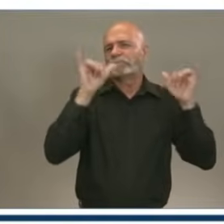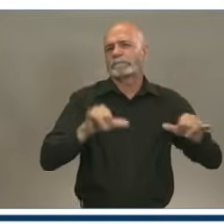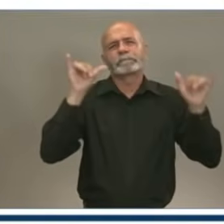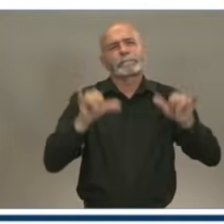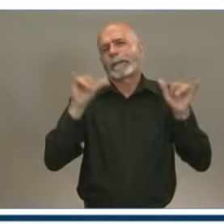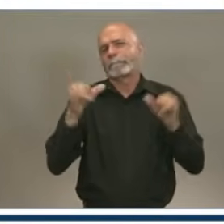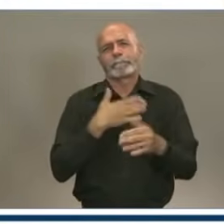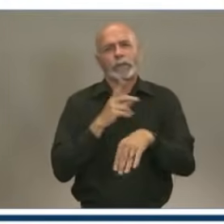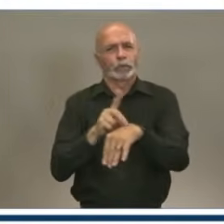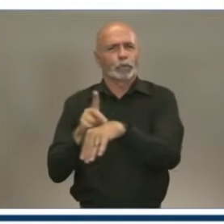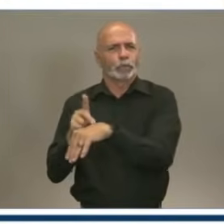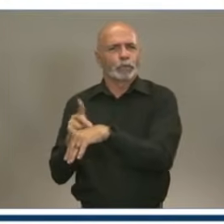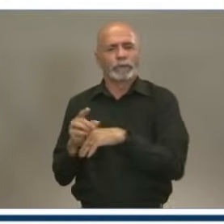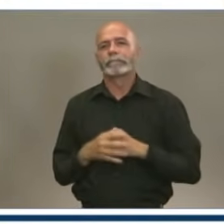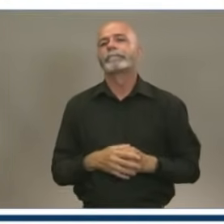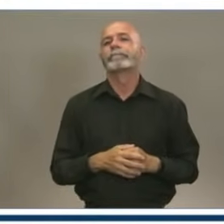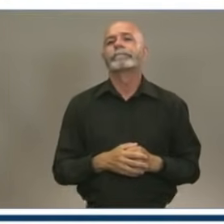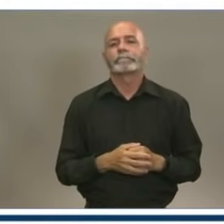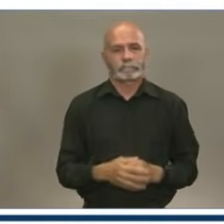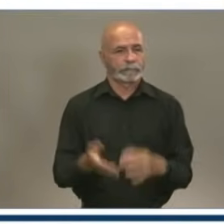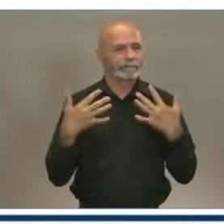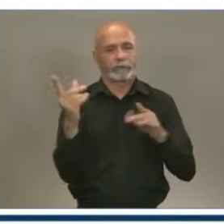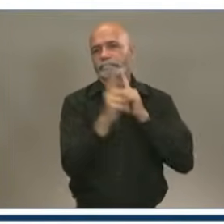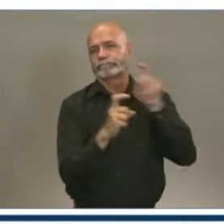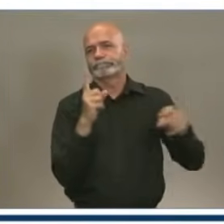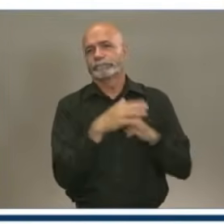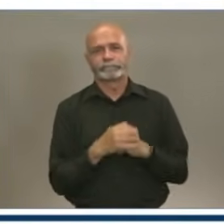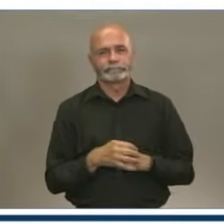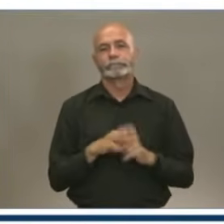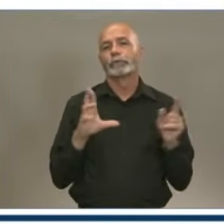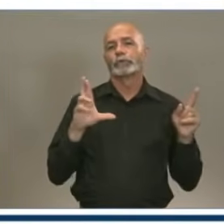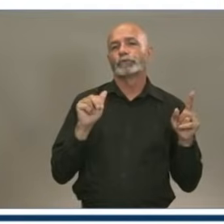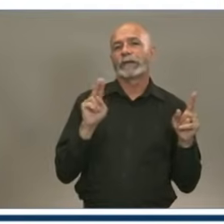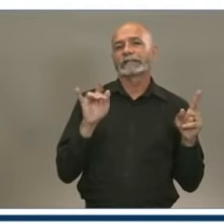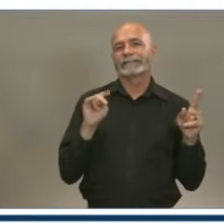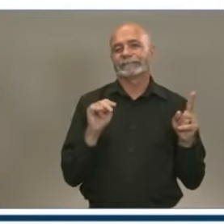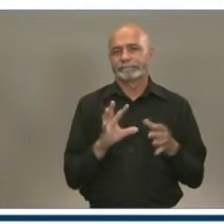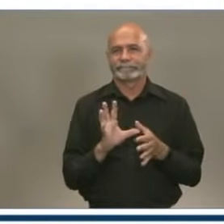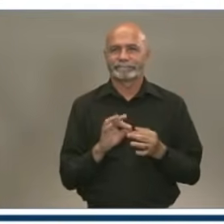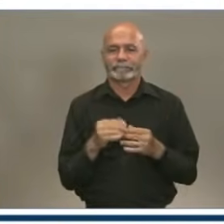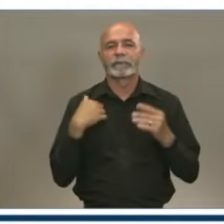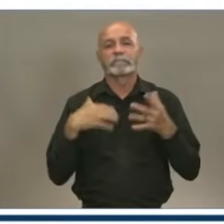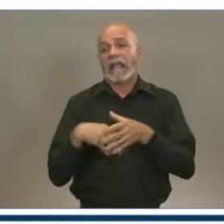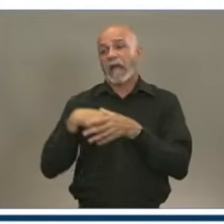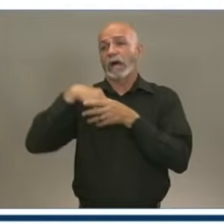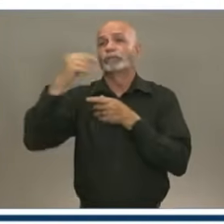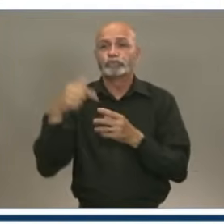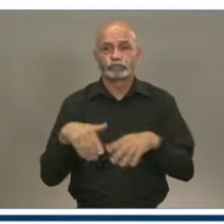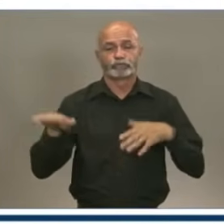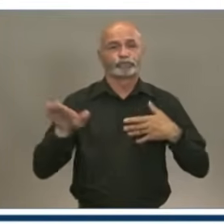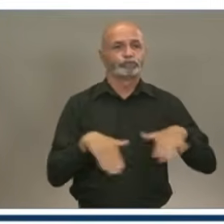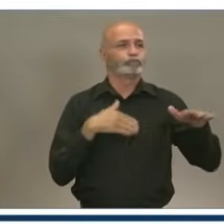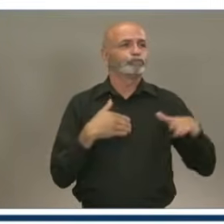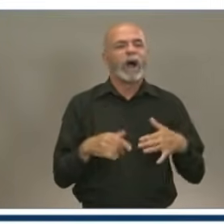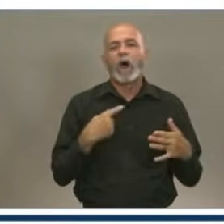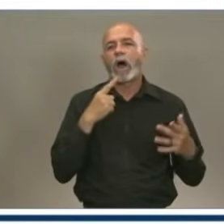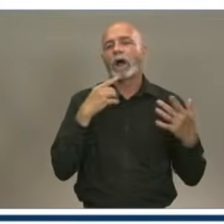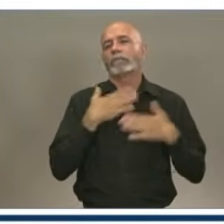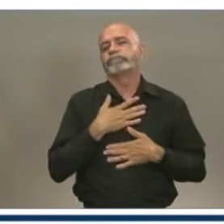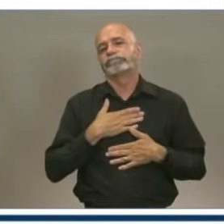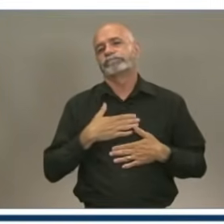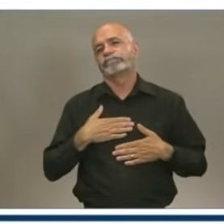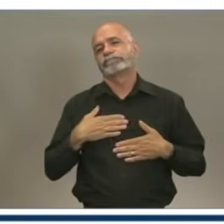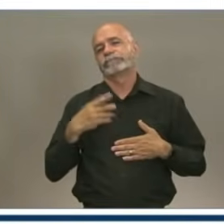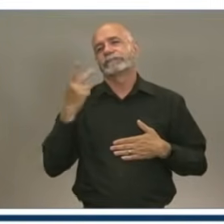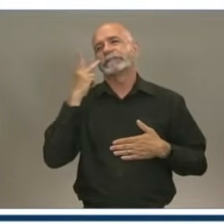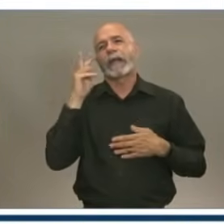questions today. Premier? Thank you. I've been out and about around this province, and it is wonderful to see the communities coming alive.